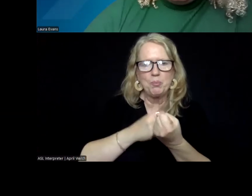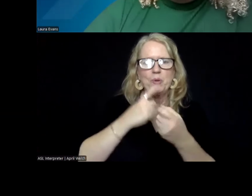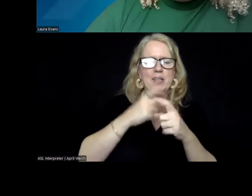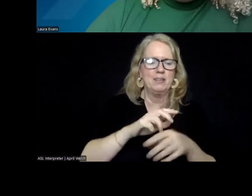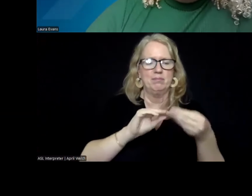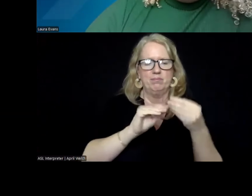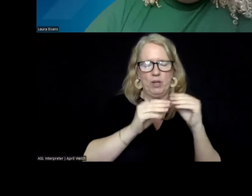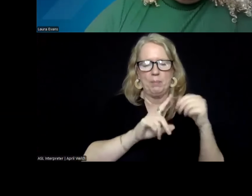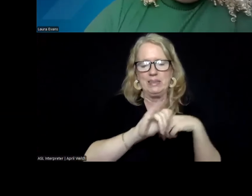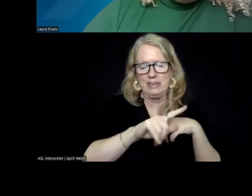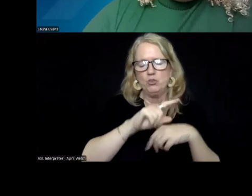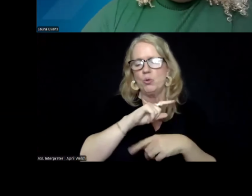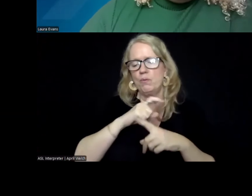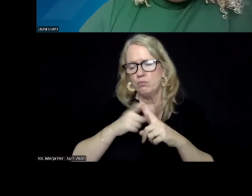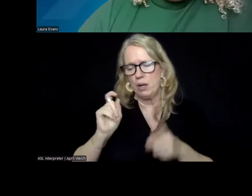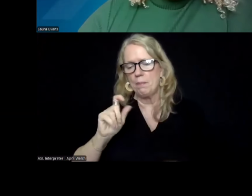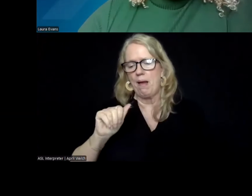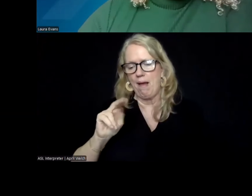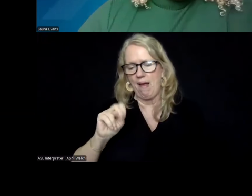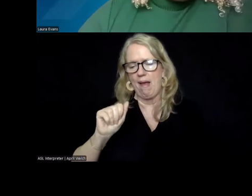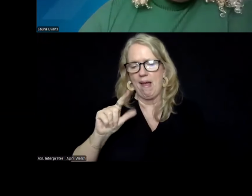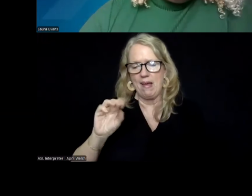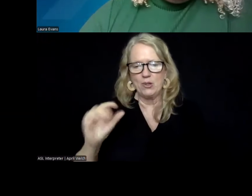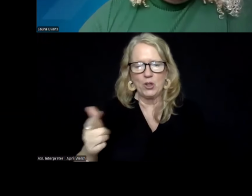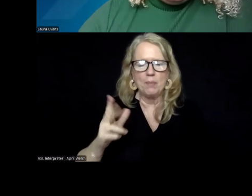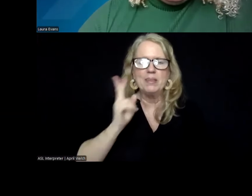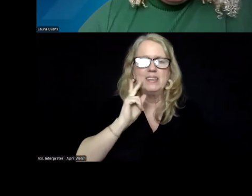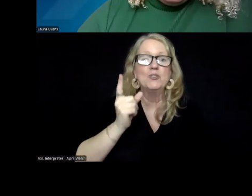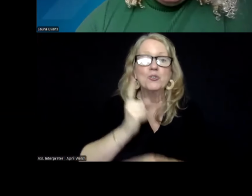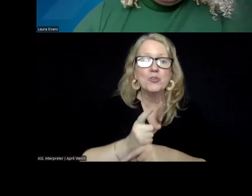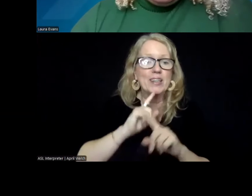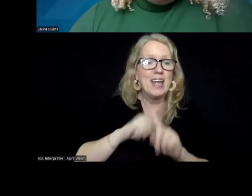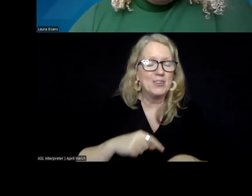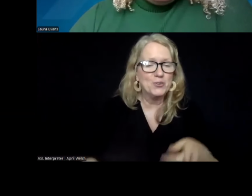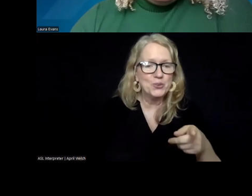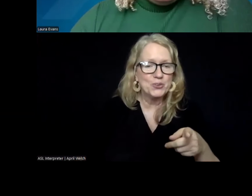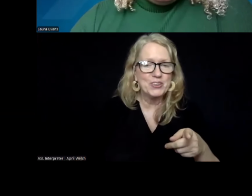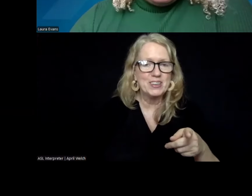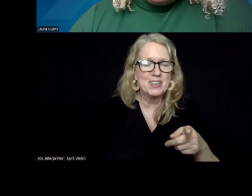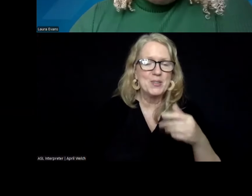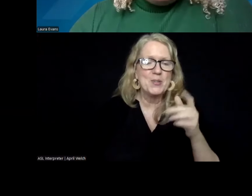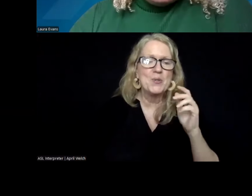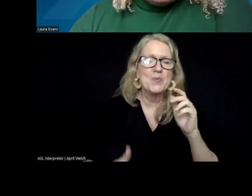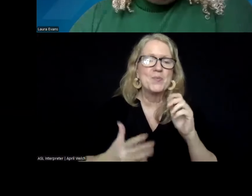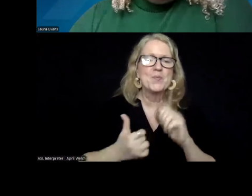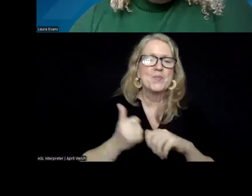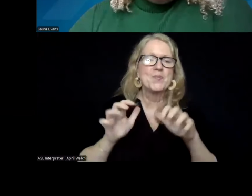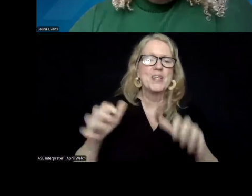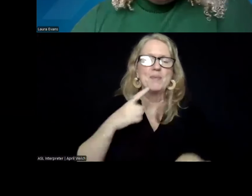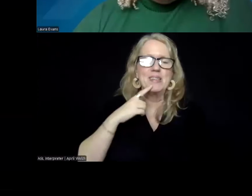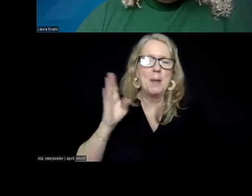digital to digital from analog. Let's see what the correct answer is here. We've got most of the audience saying